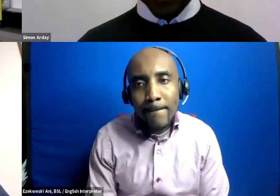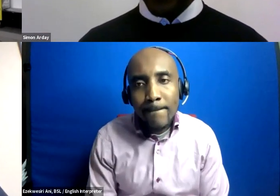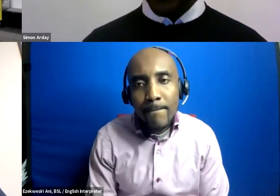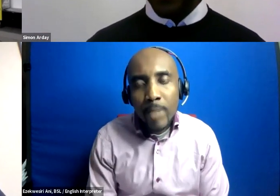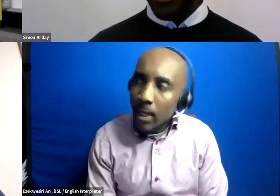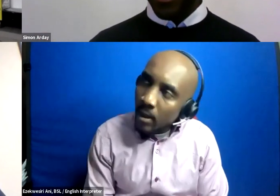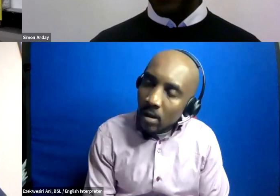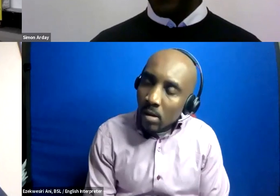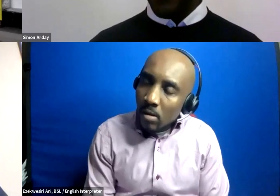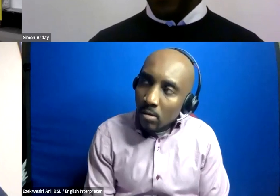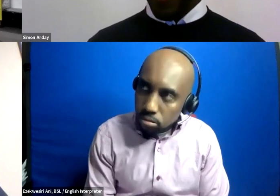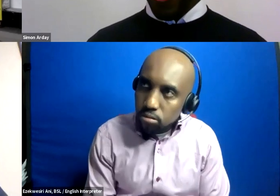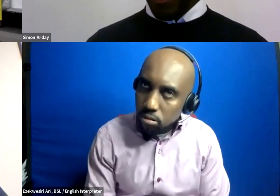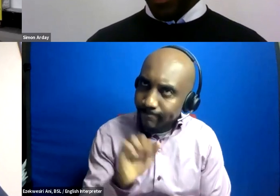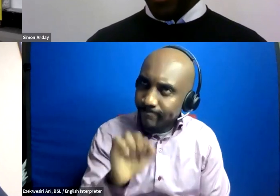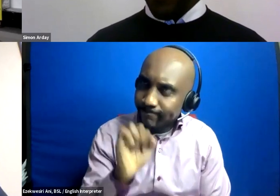yeah, it's